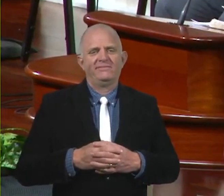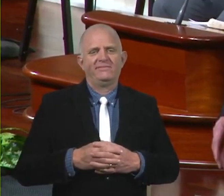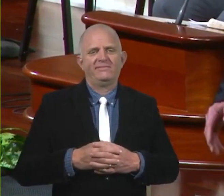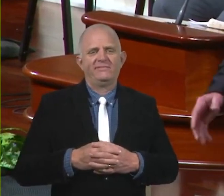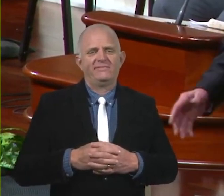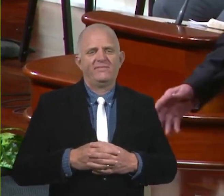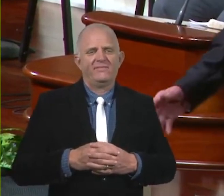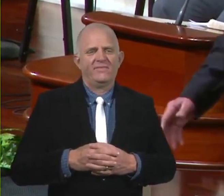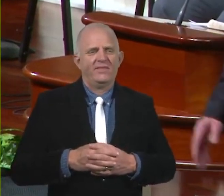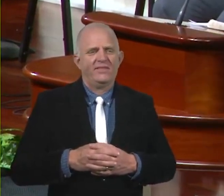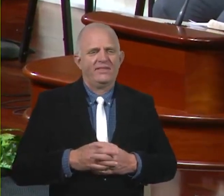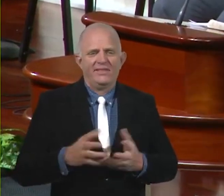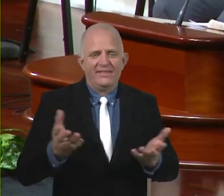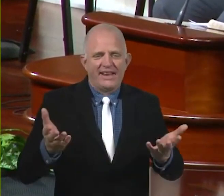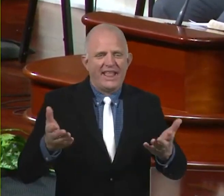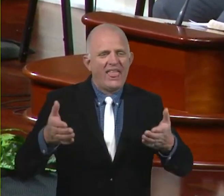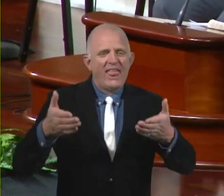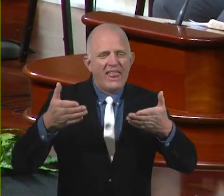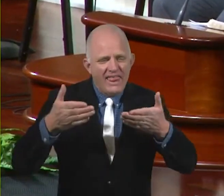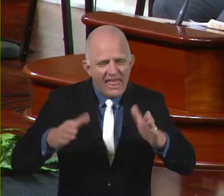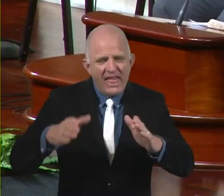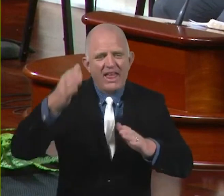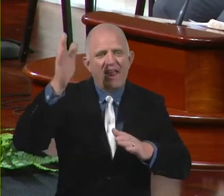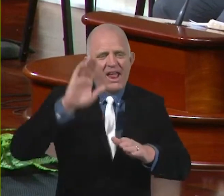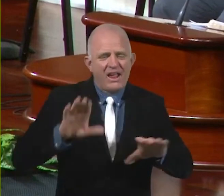Why don't you let God use who he wants to?